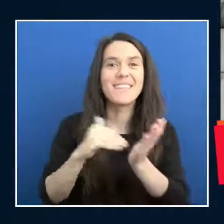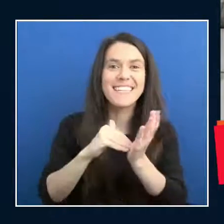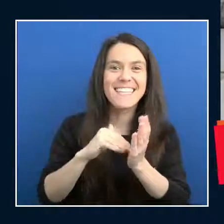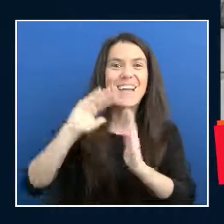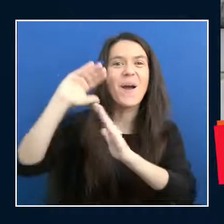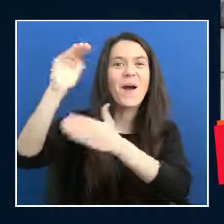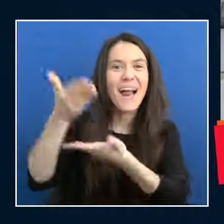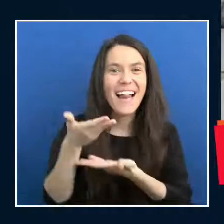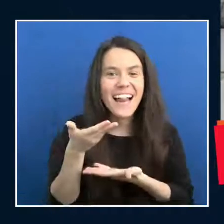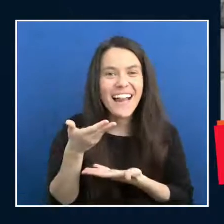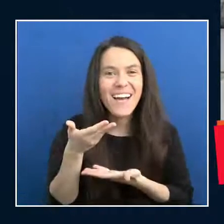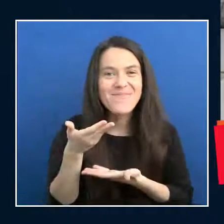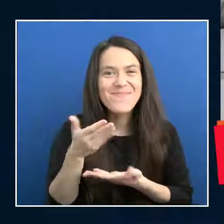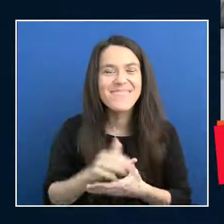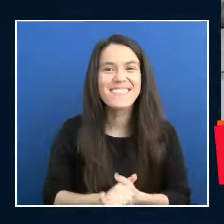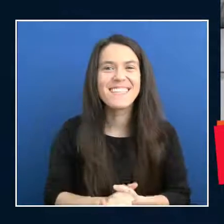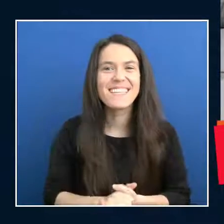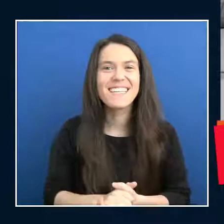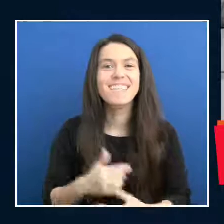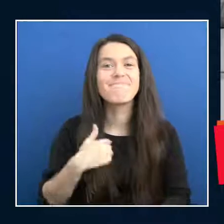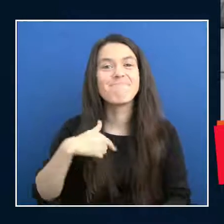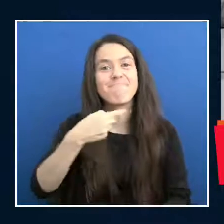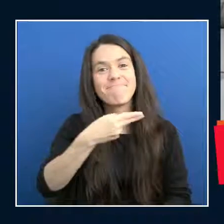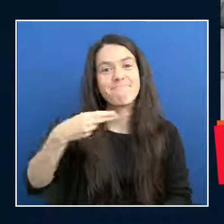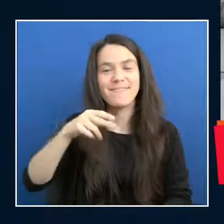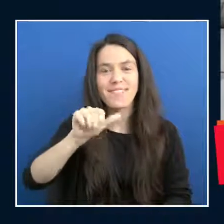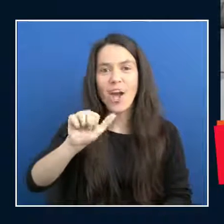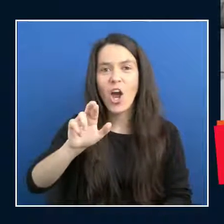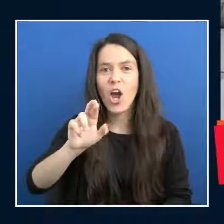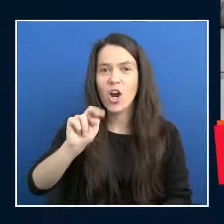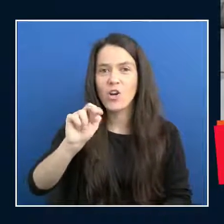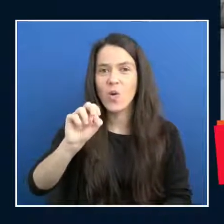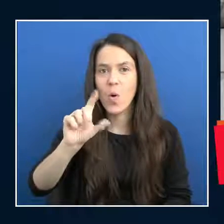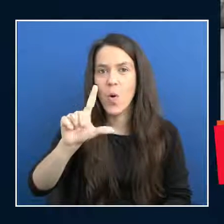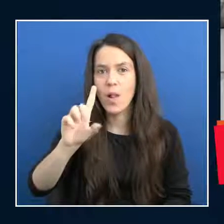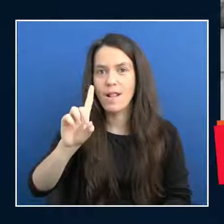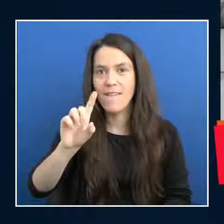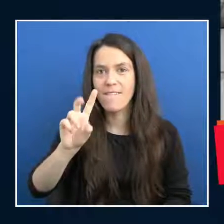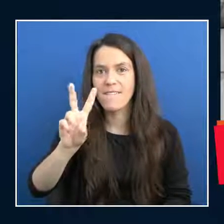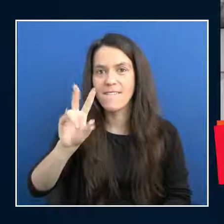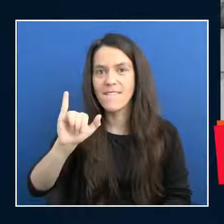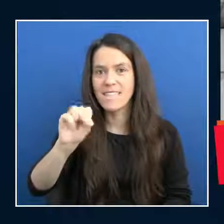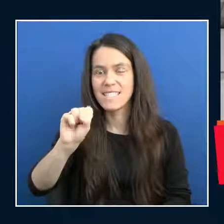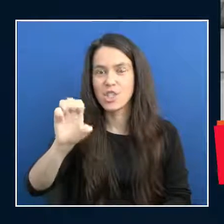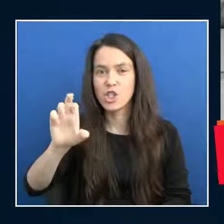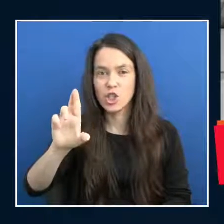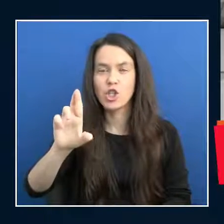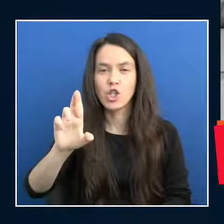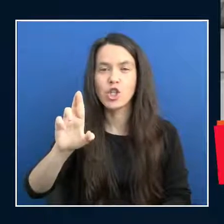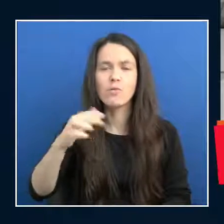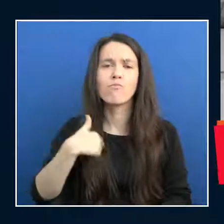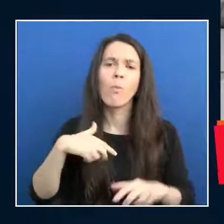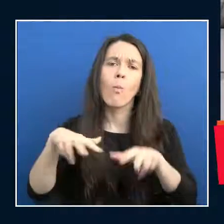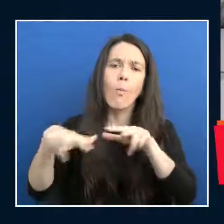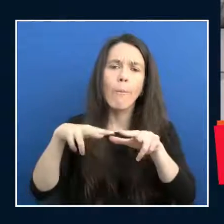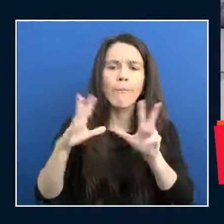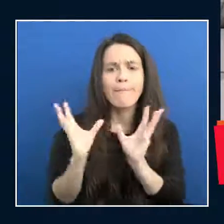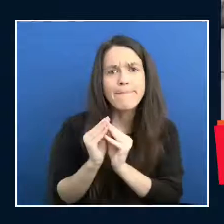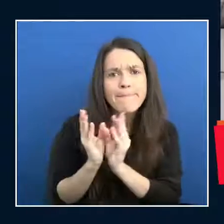event by the Dutch Umbraco User Group. I'm Arnold Visser, one of the directors of the Dutch Umbraco User Group Foundation. We organize meetups and